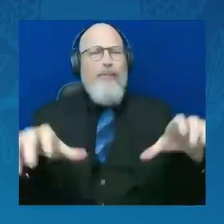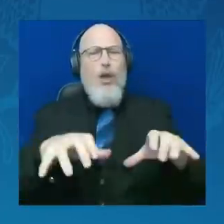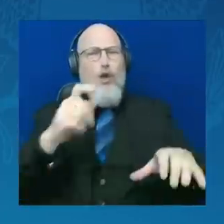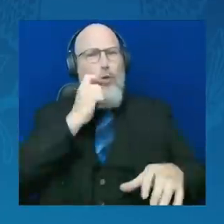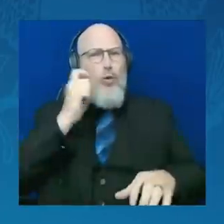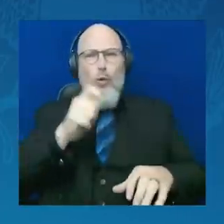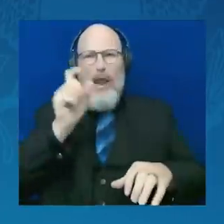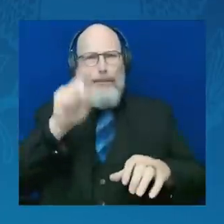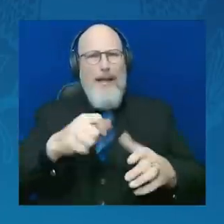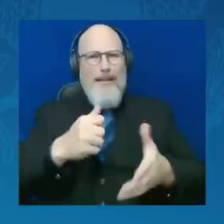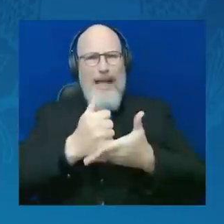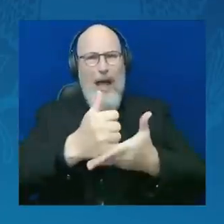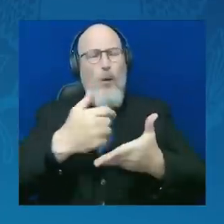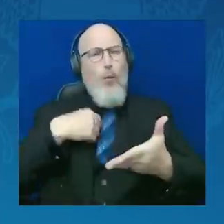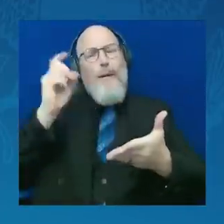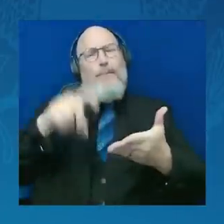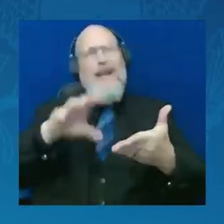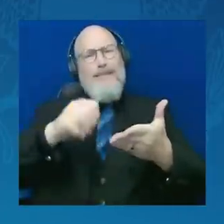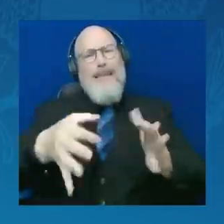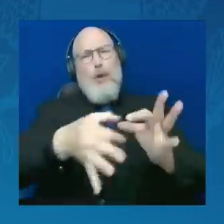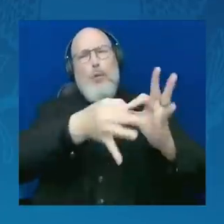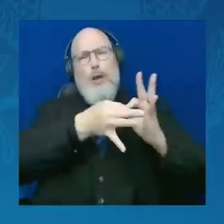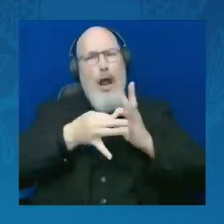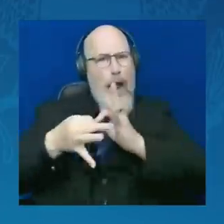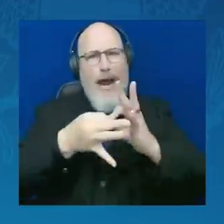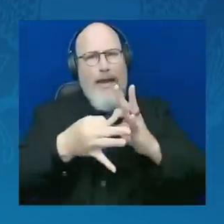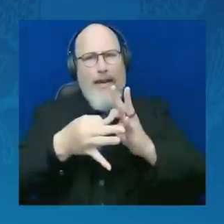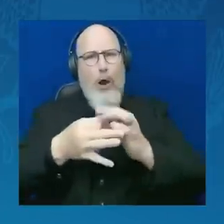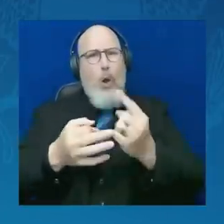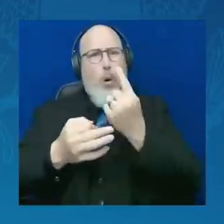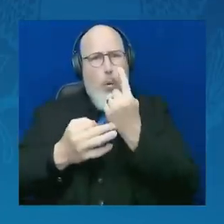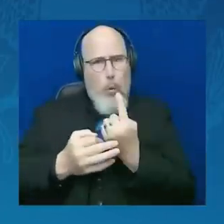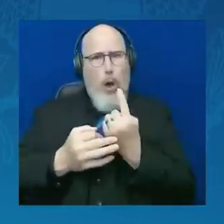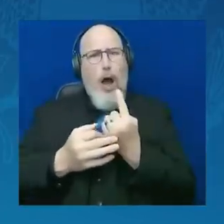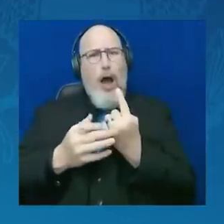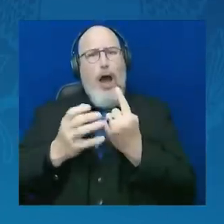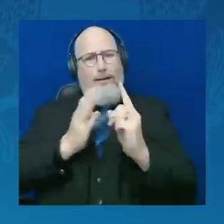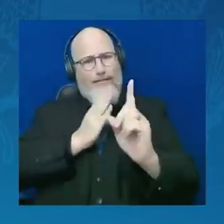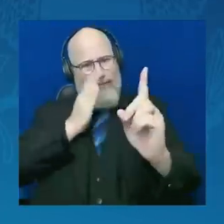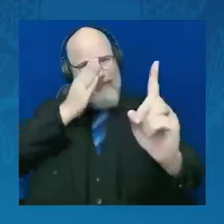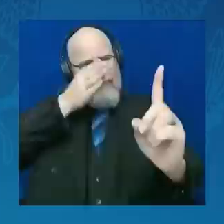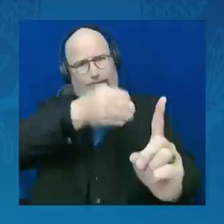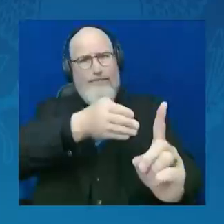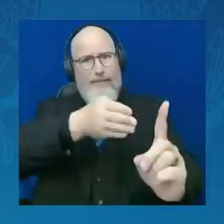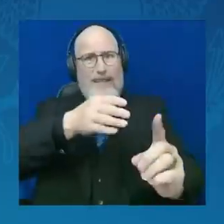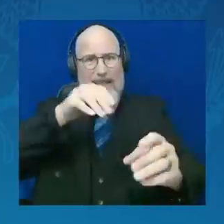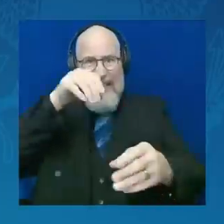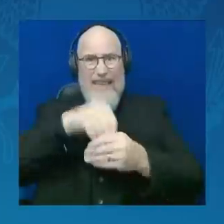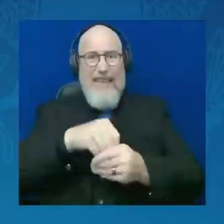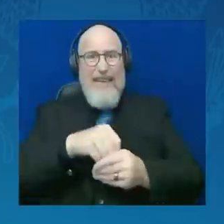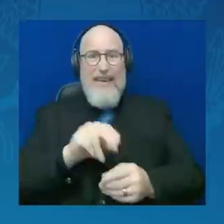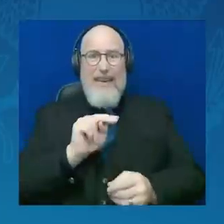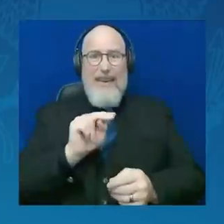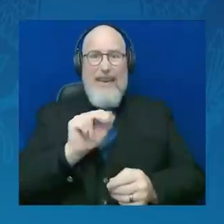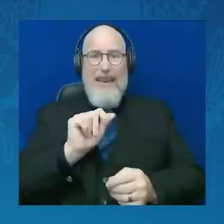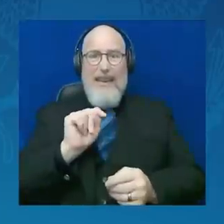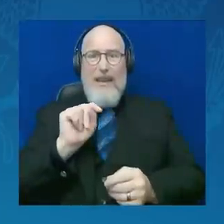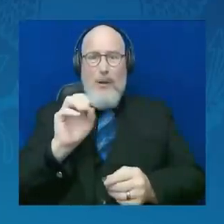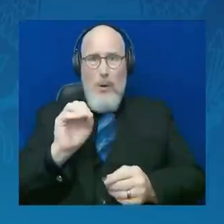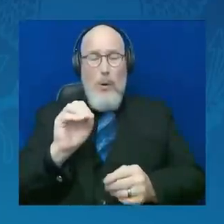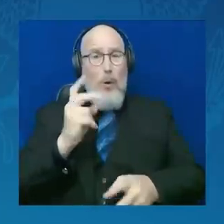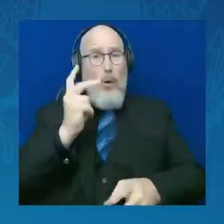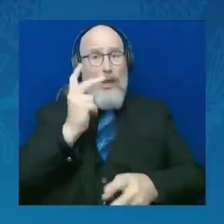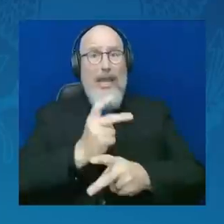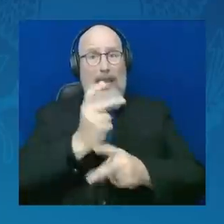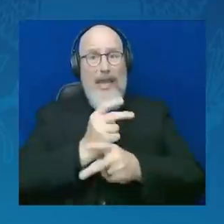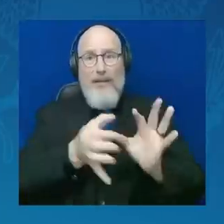need to stand together in this respect within the North Atlantic Alliance, keeping solidarity, speaking absolutely with one voice, just as we